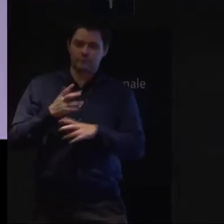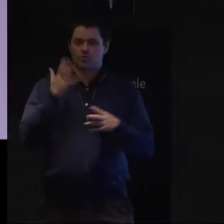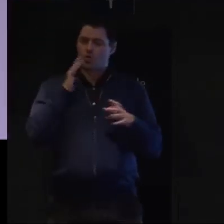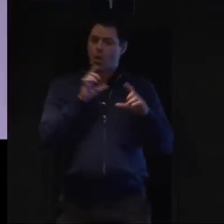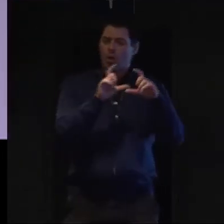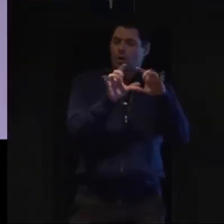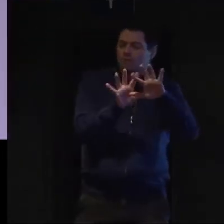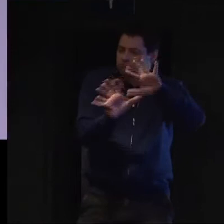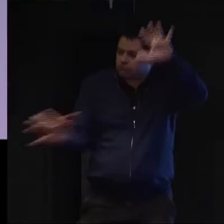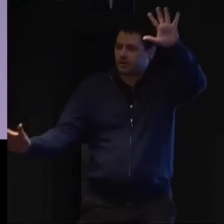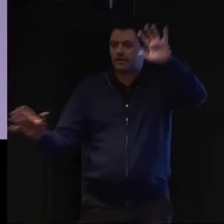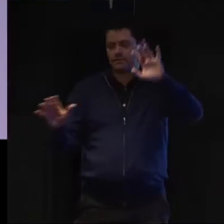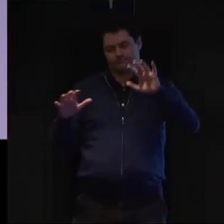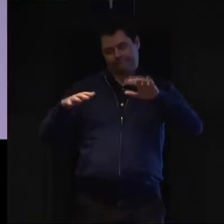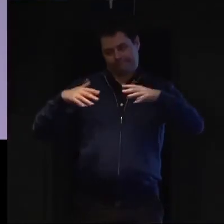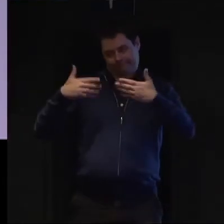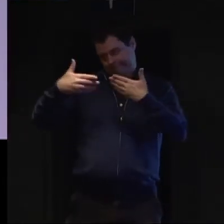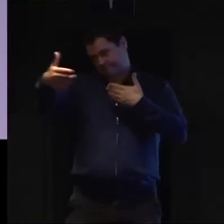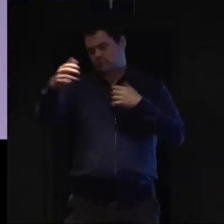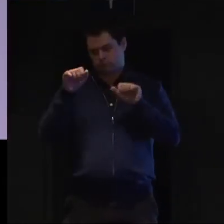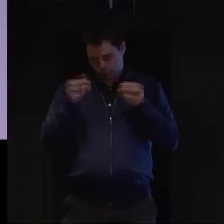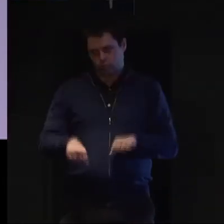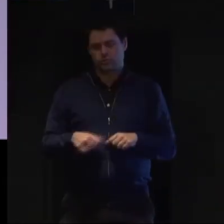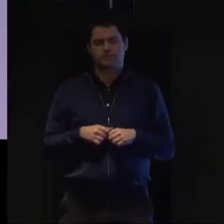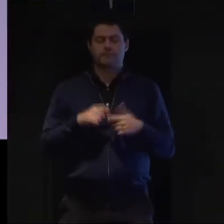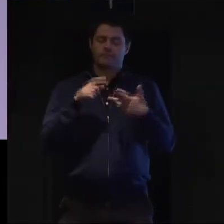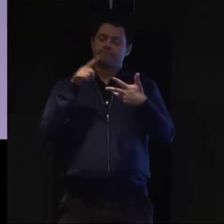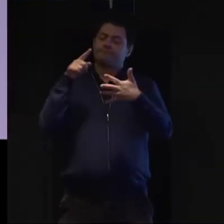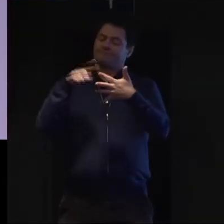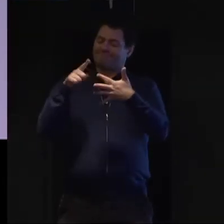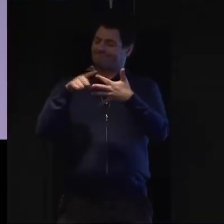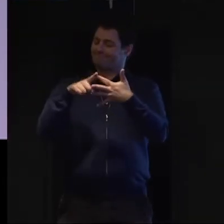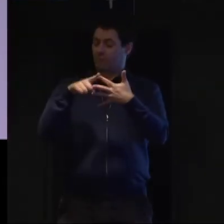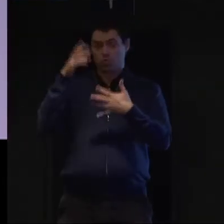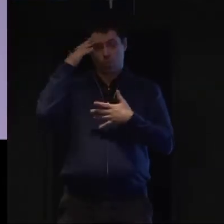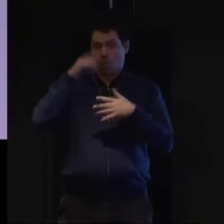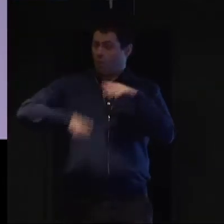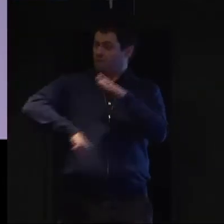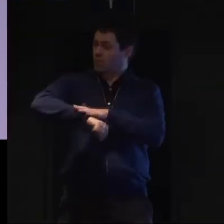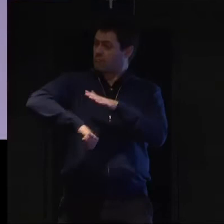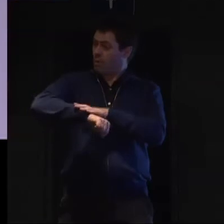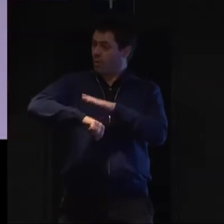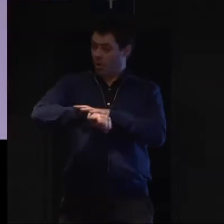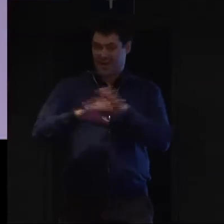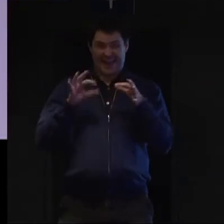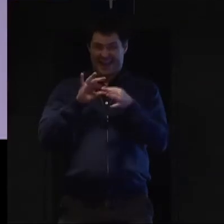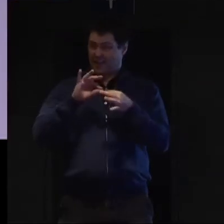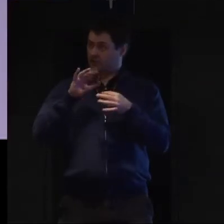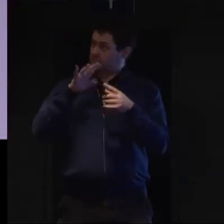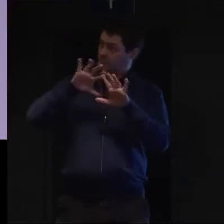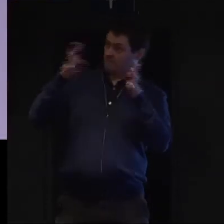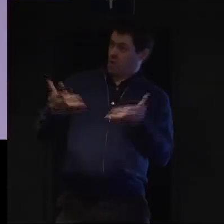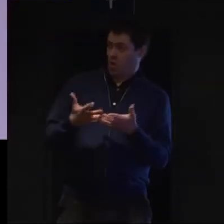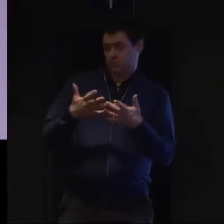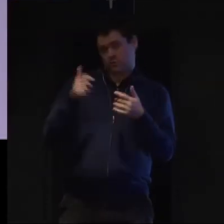Secondly, we know that football has a disproportionate influence on wider society, and therefore has the